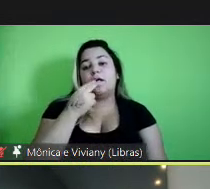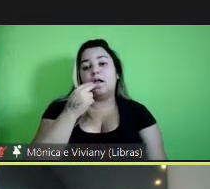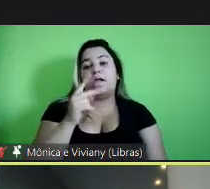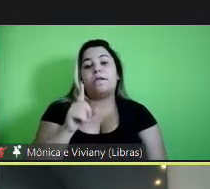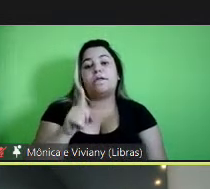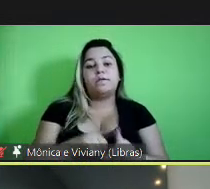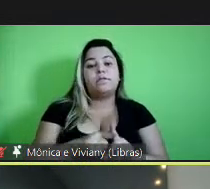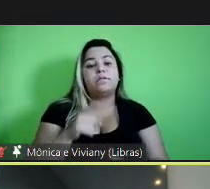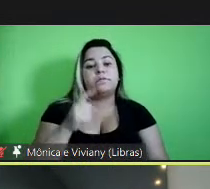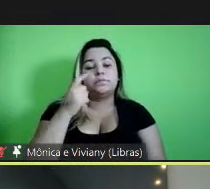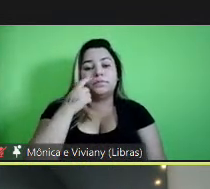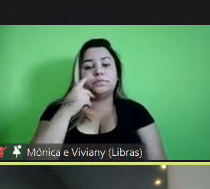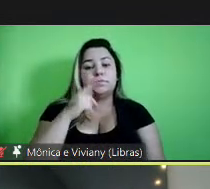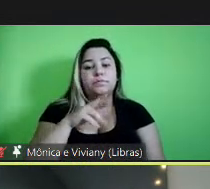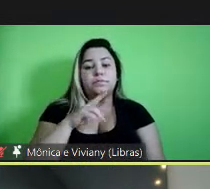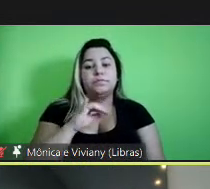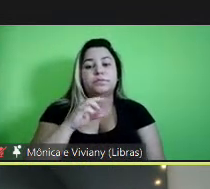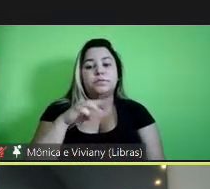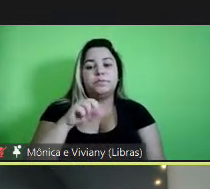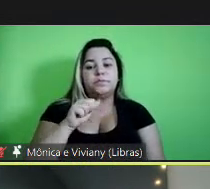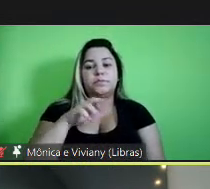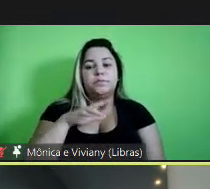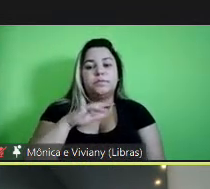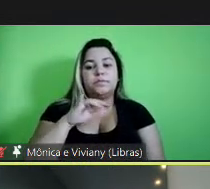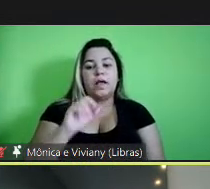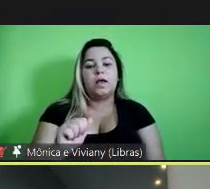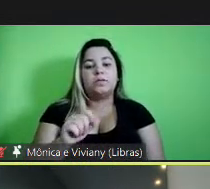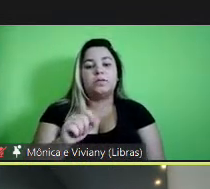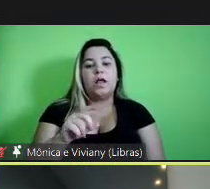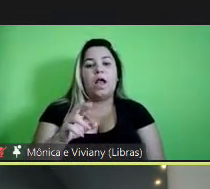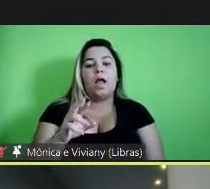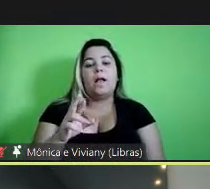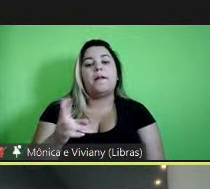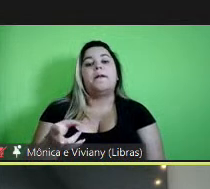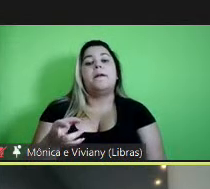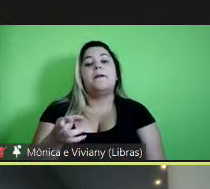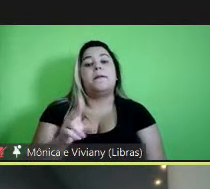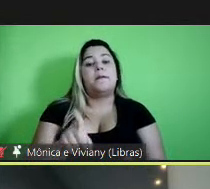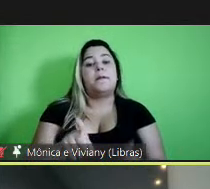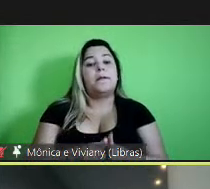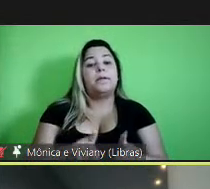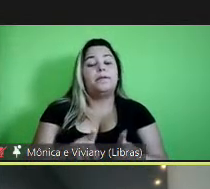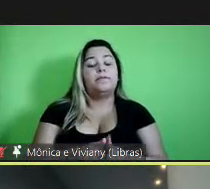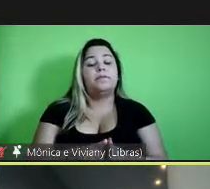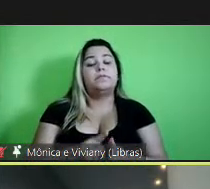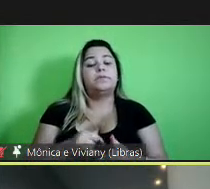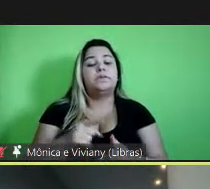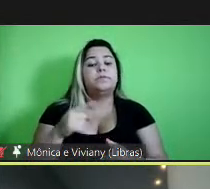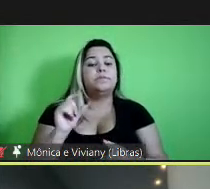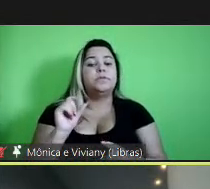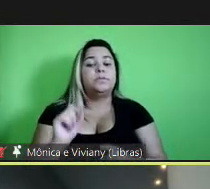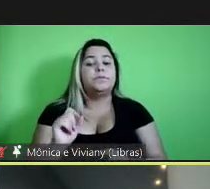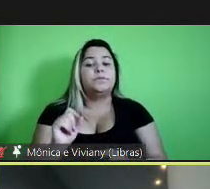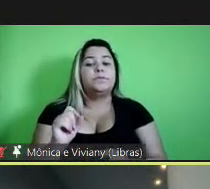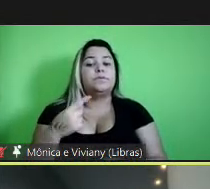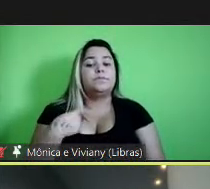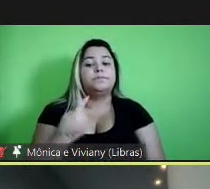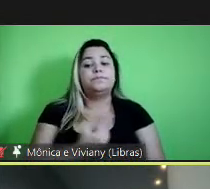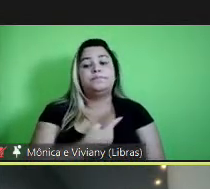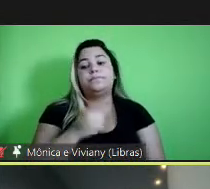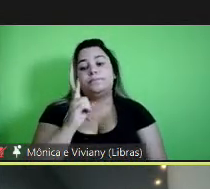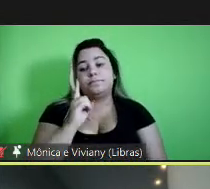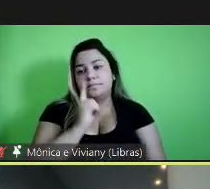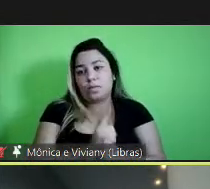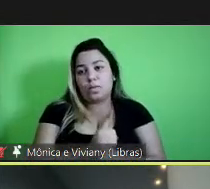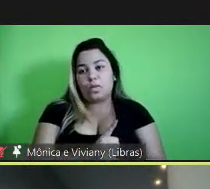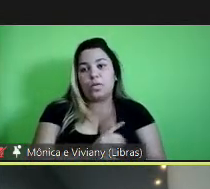I wanted to mention here a little bit of the focus of the nutrition, and these are the demands in